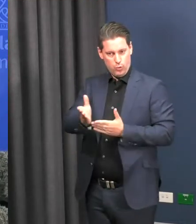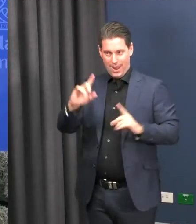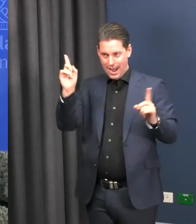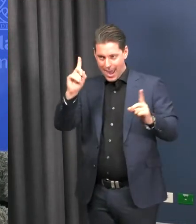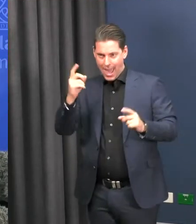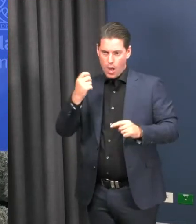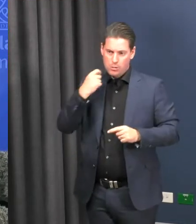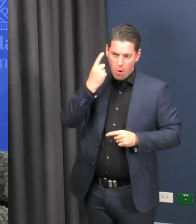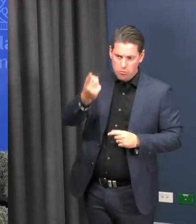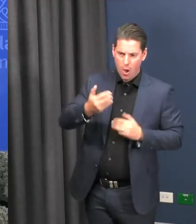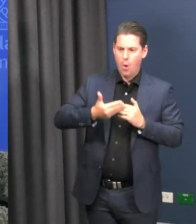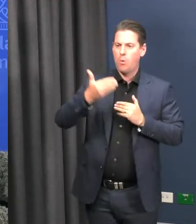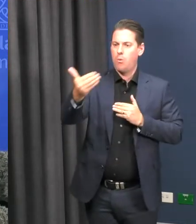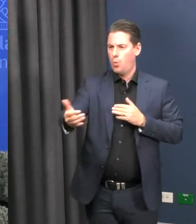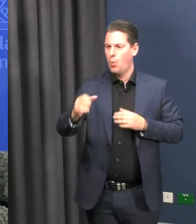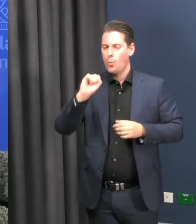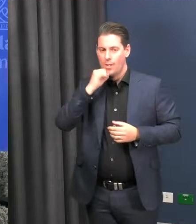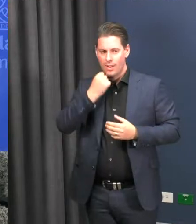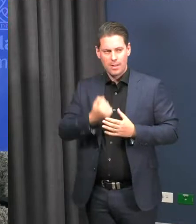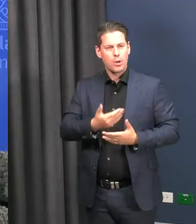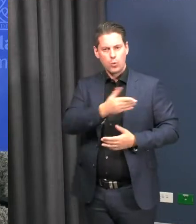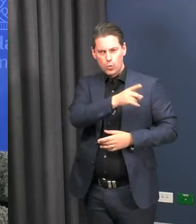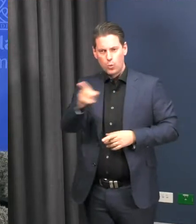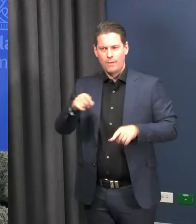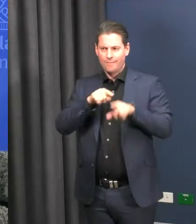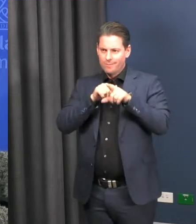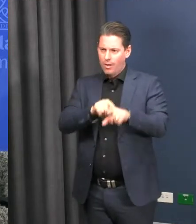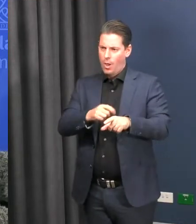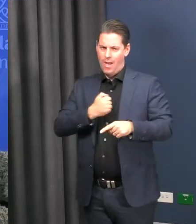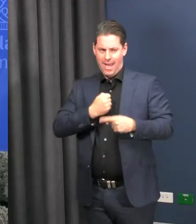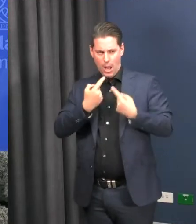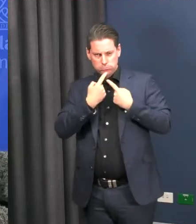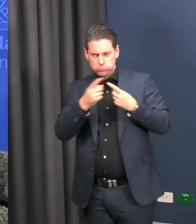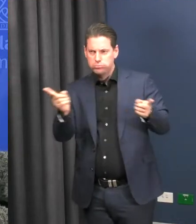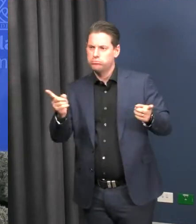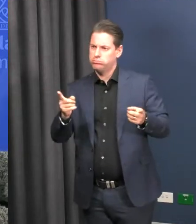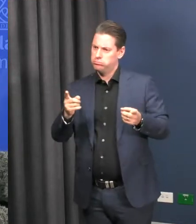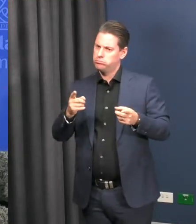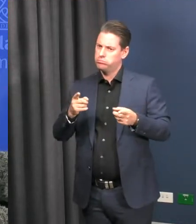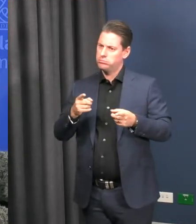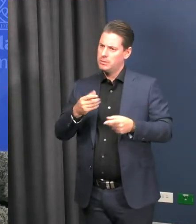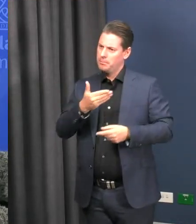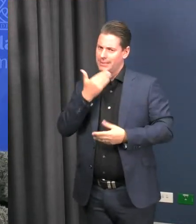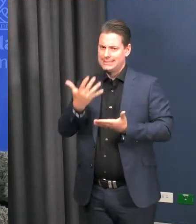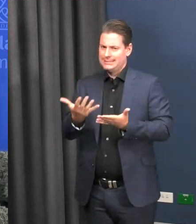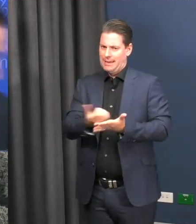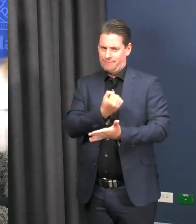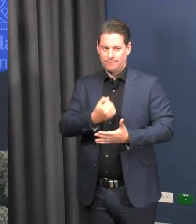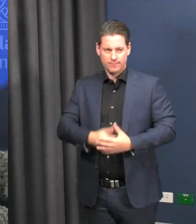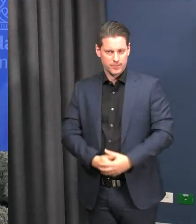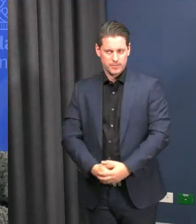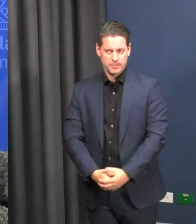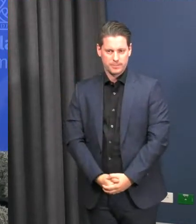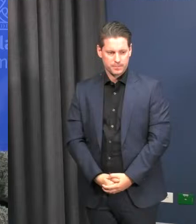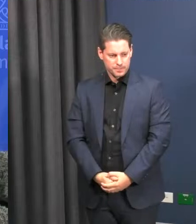listen to messages and if you do the right thing by you and your family. And we'll be there to see it through. PM.